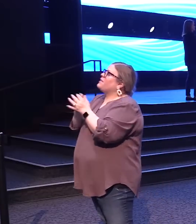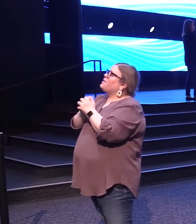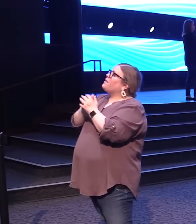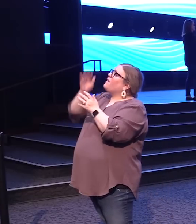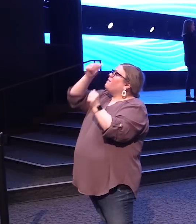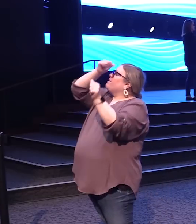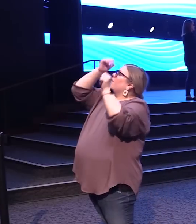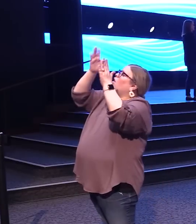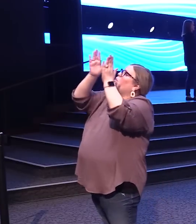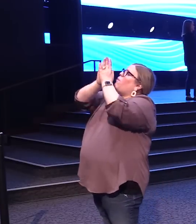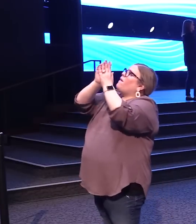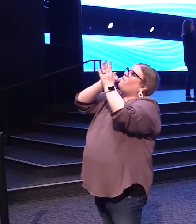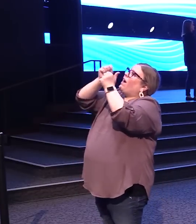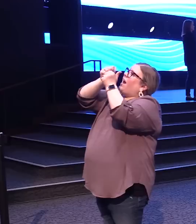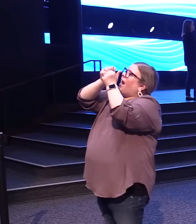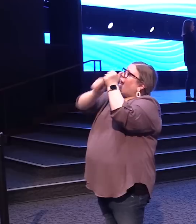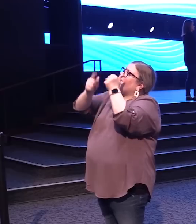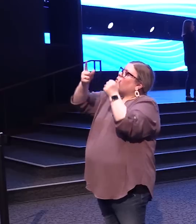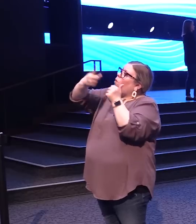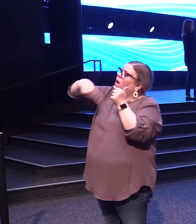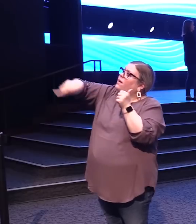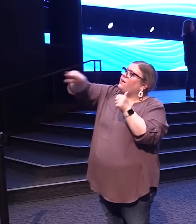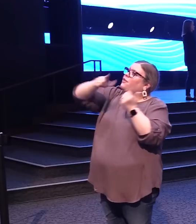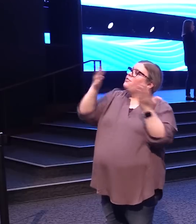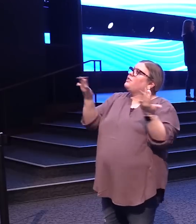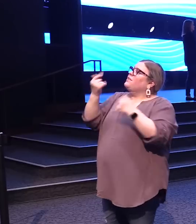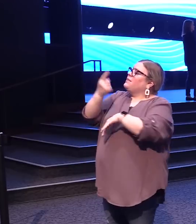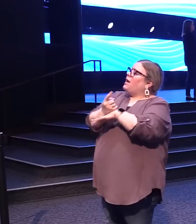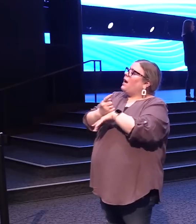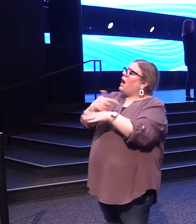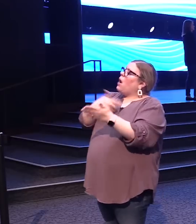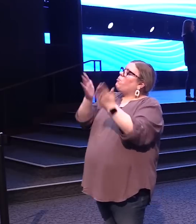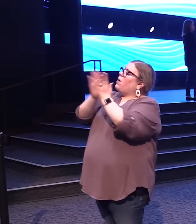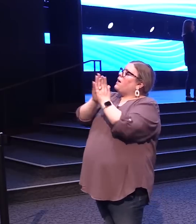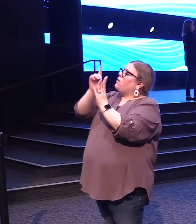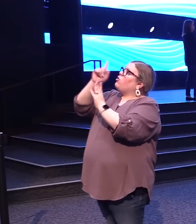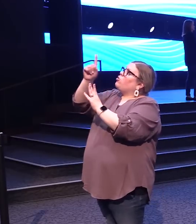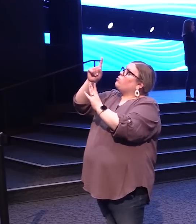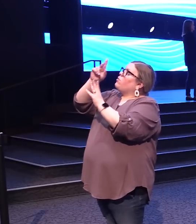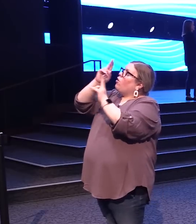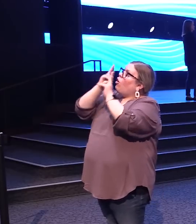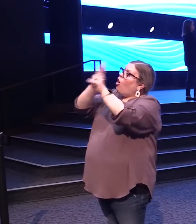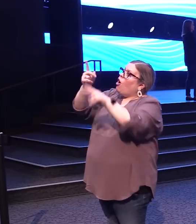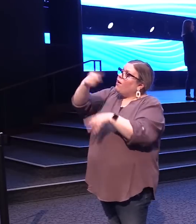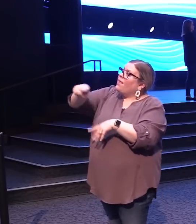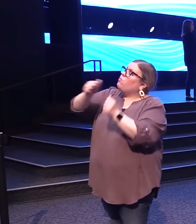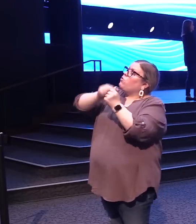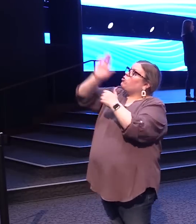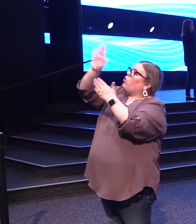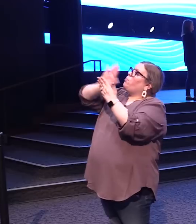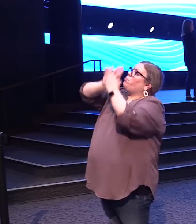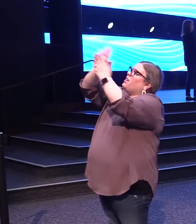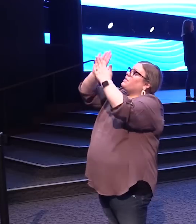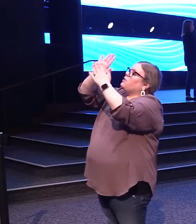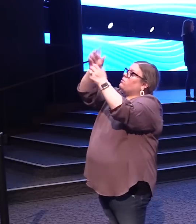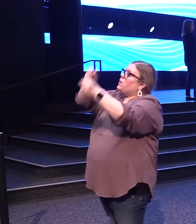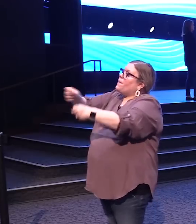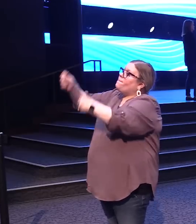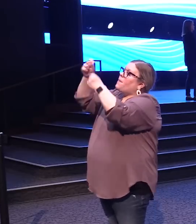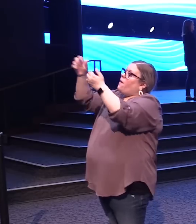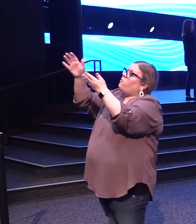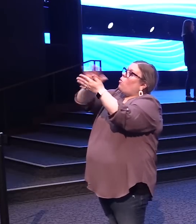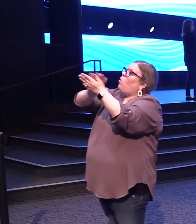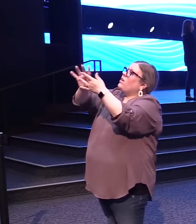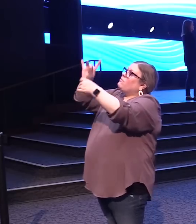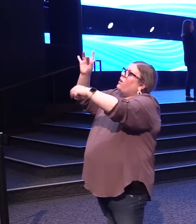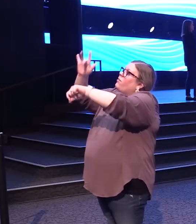And Father, I pray for everyone who makes that commitment today, I pray you will honor it with your presence, with the power of the Holy